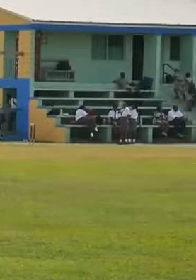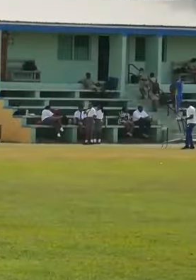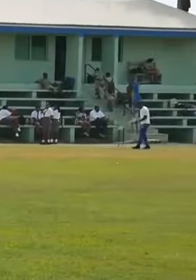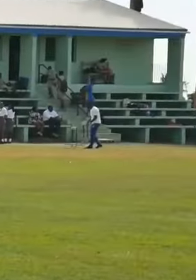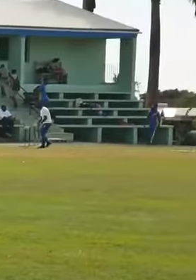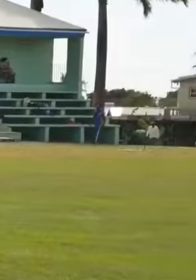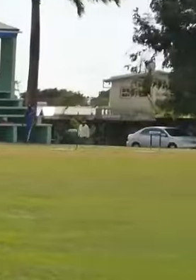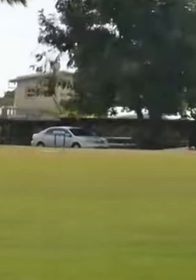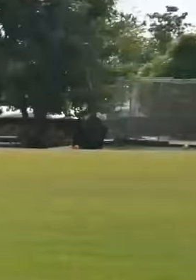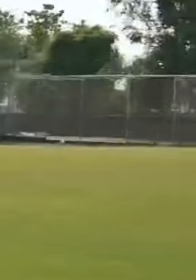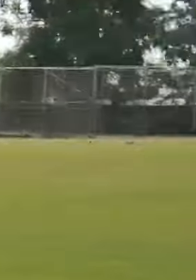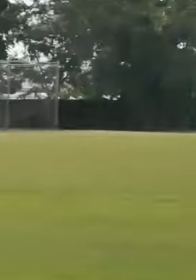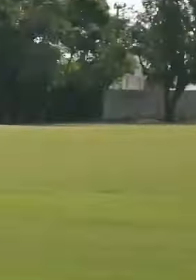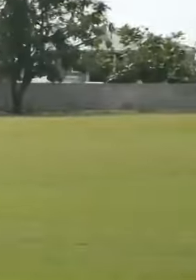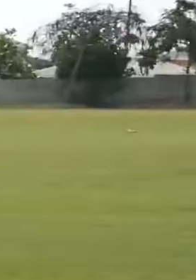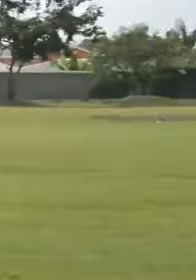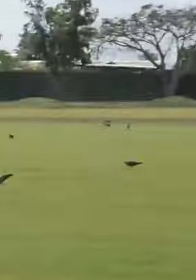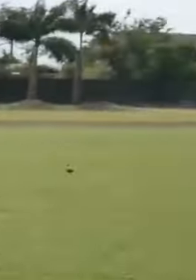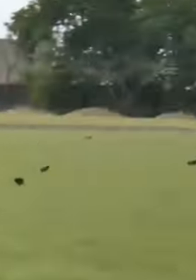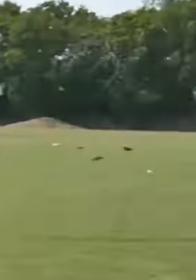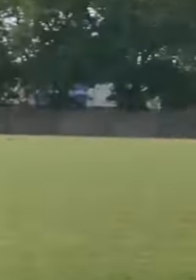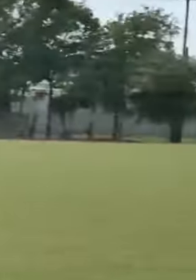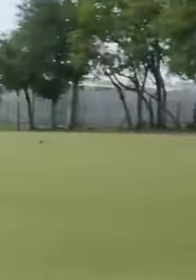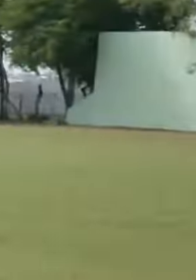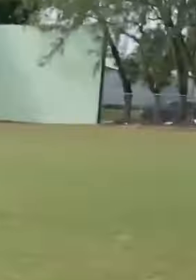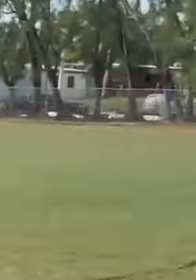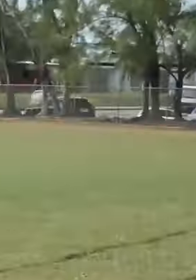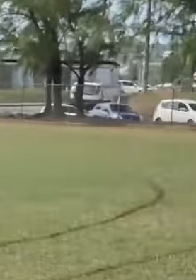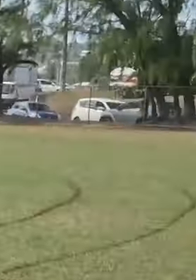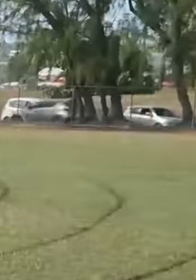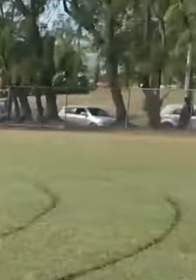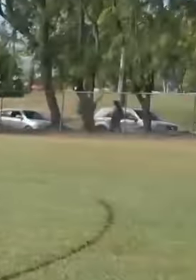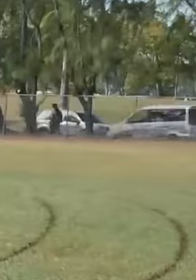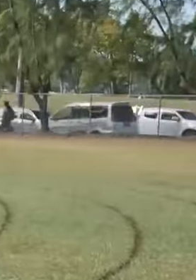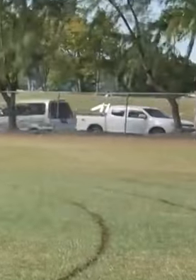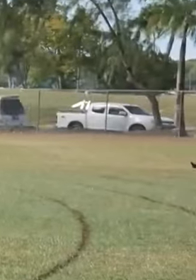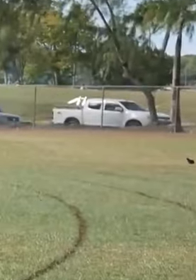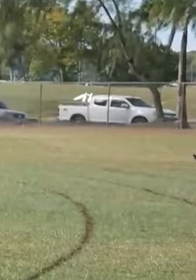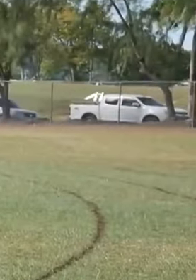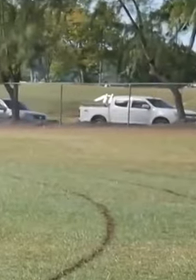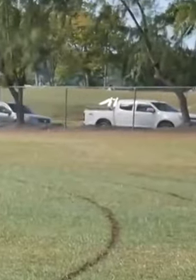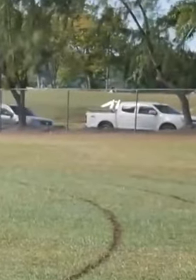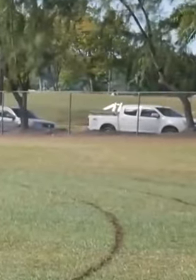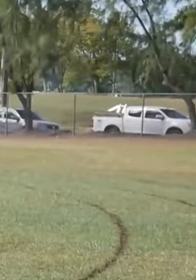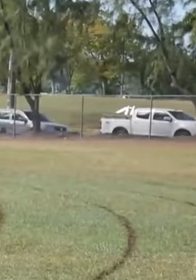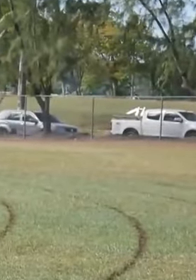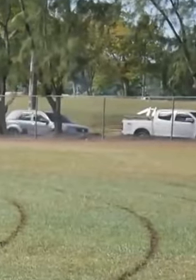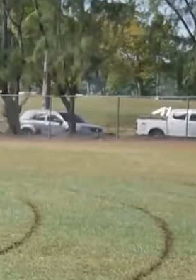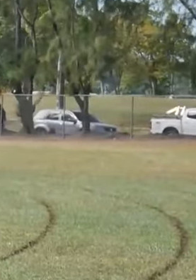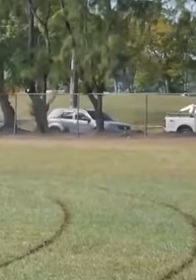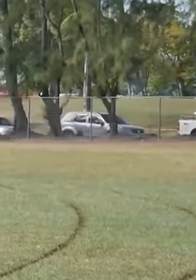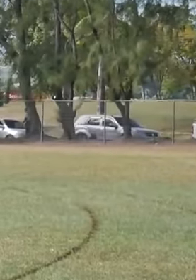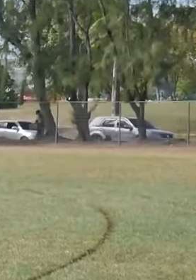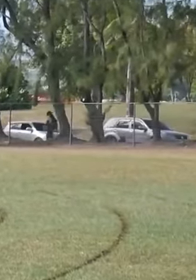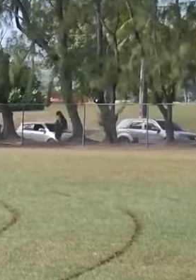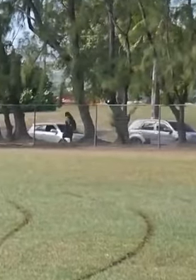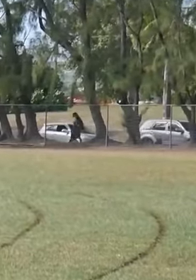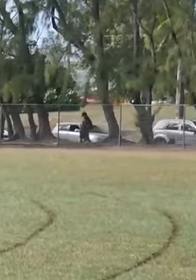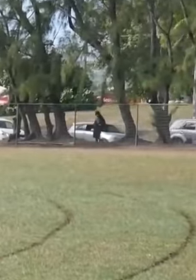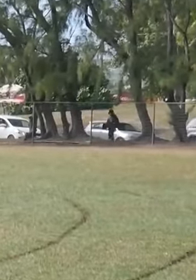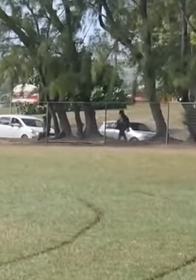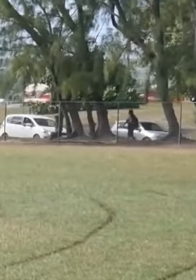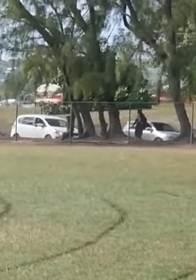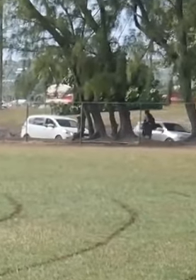After capturing the under-17 girls 800-meter event at the 2023 Powerade Dasani BSAC Championship, Shanicia